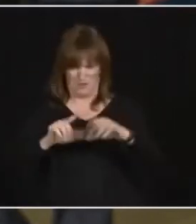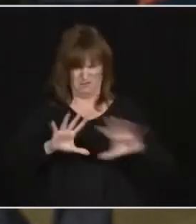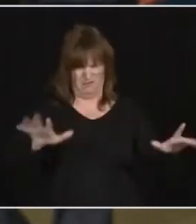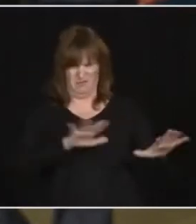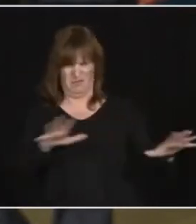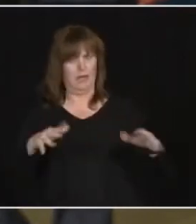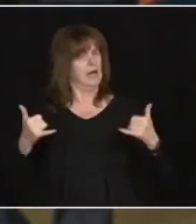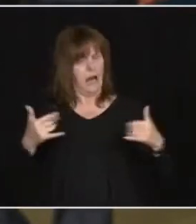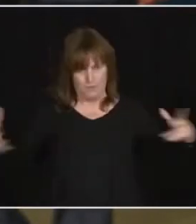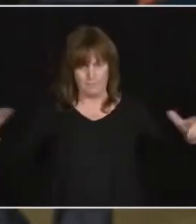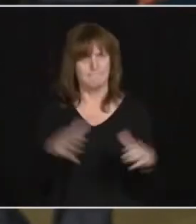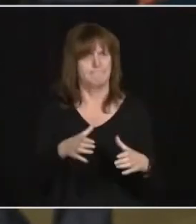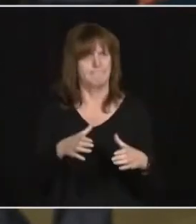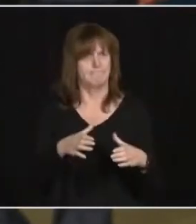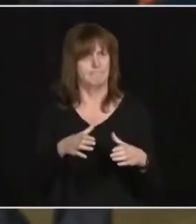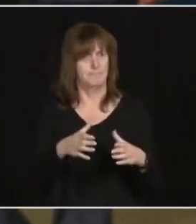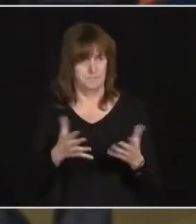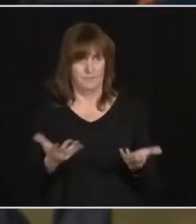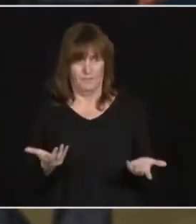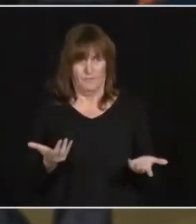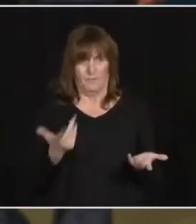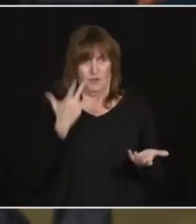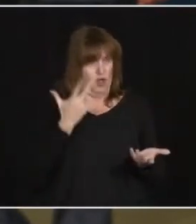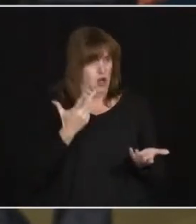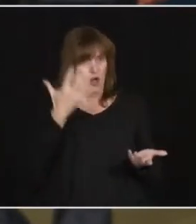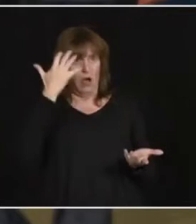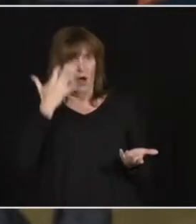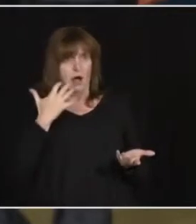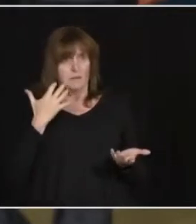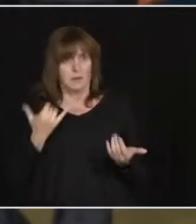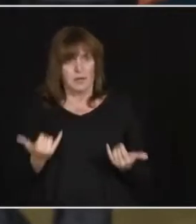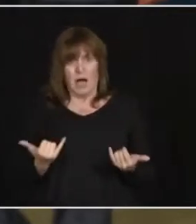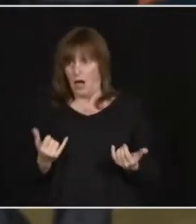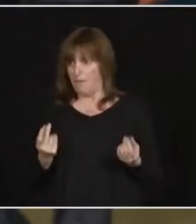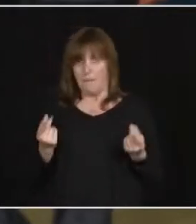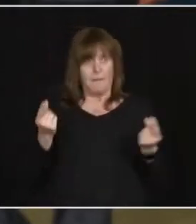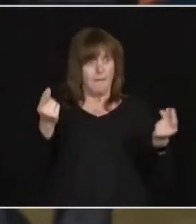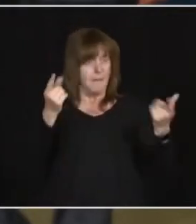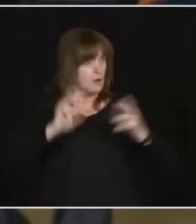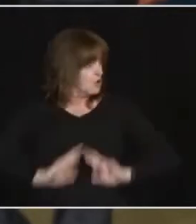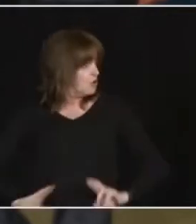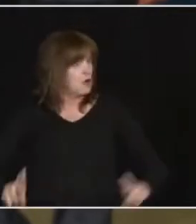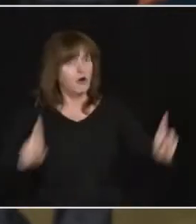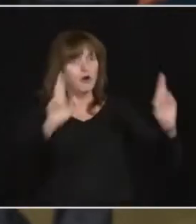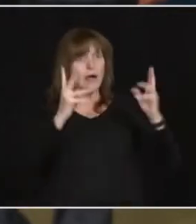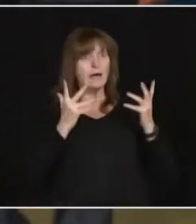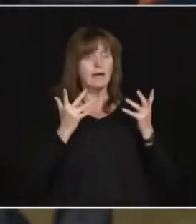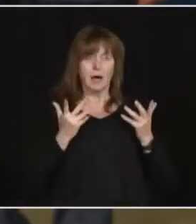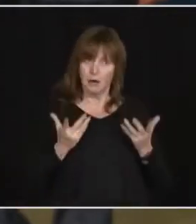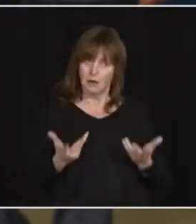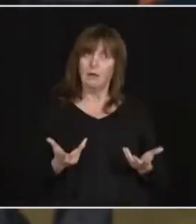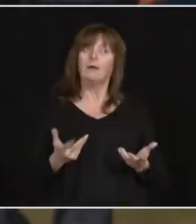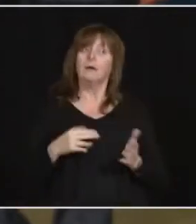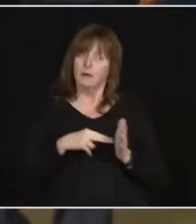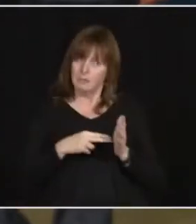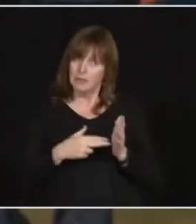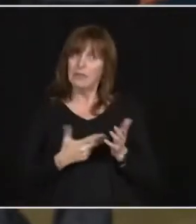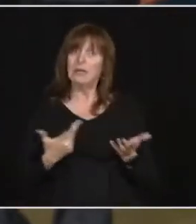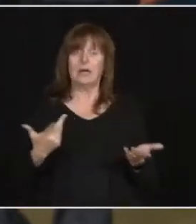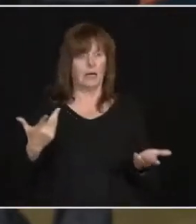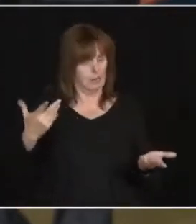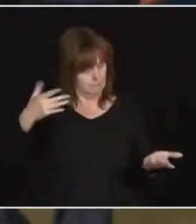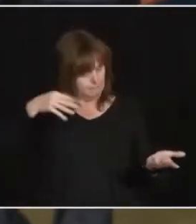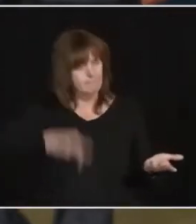significant capacity created in our hospitals in such a short period of time, it's clear that we have all benefited. Thank